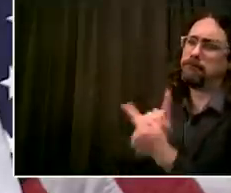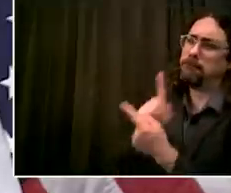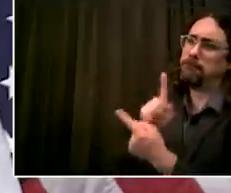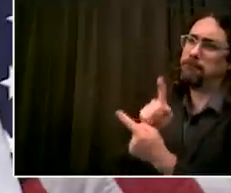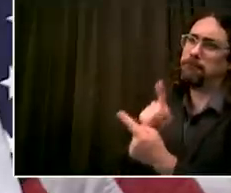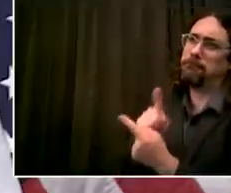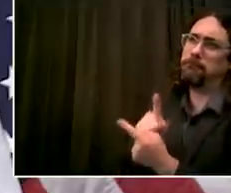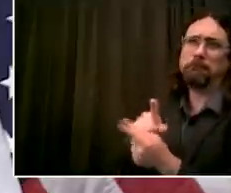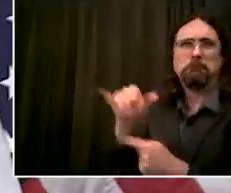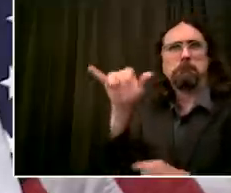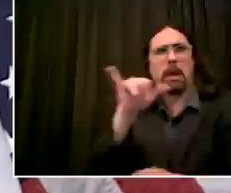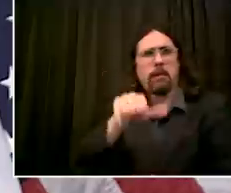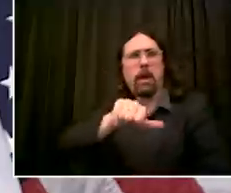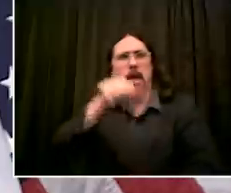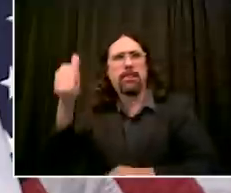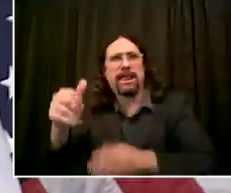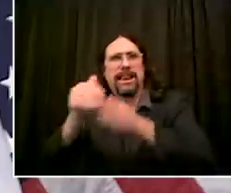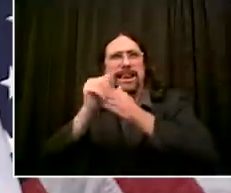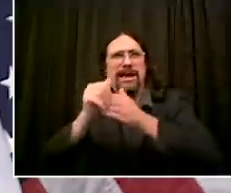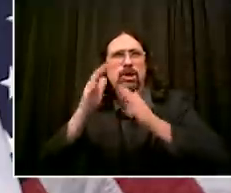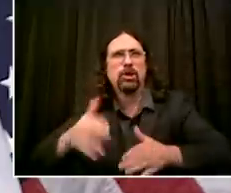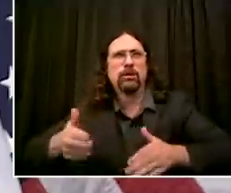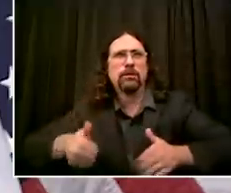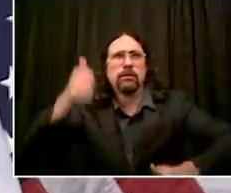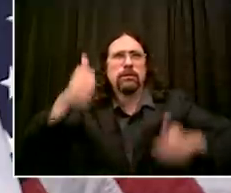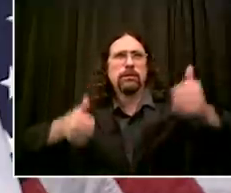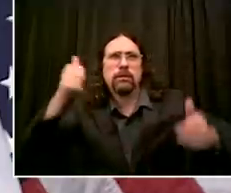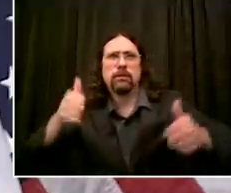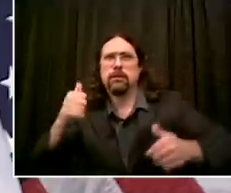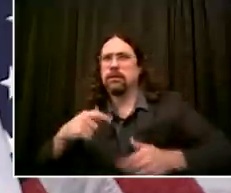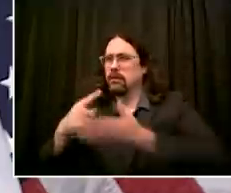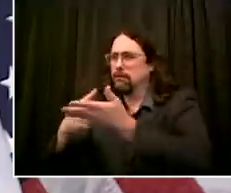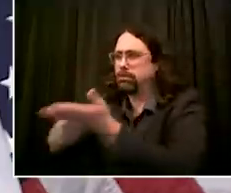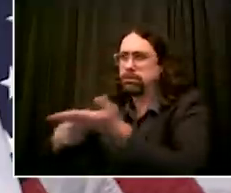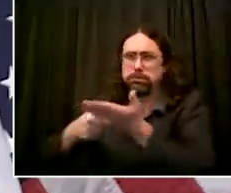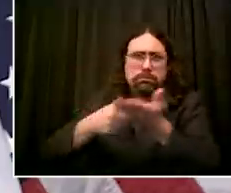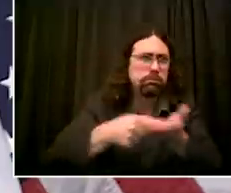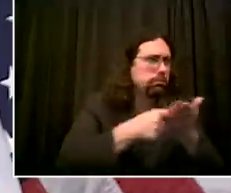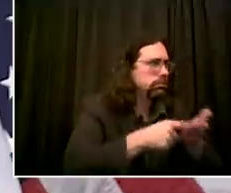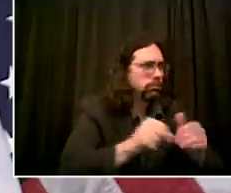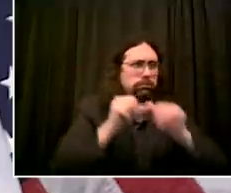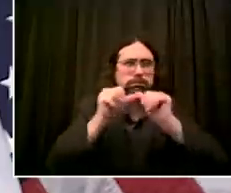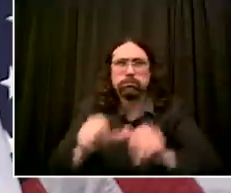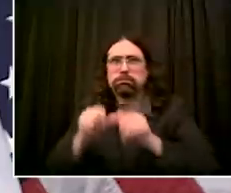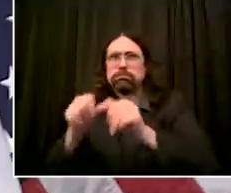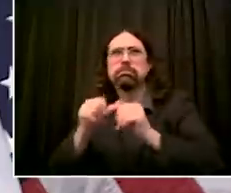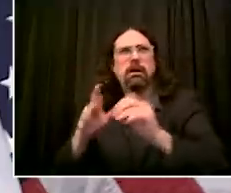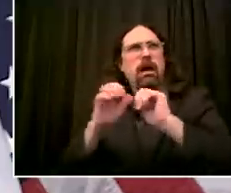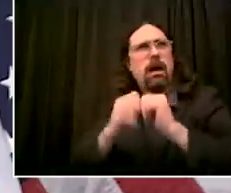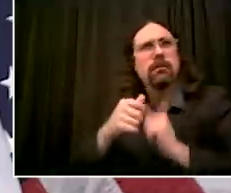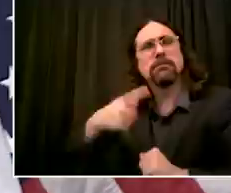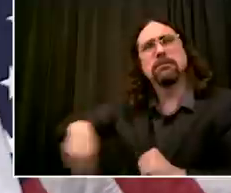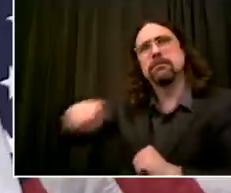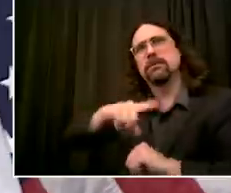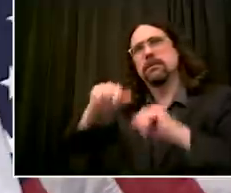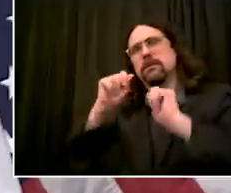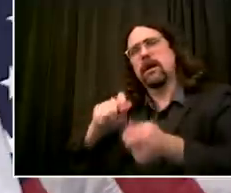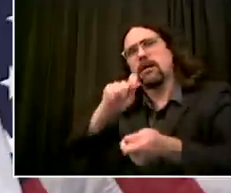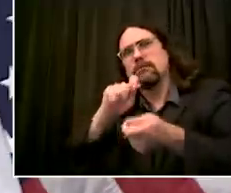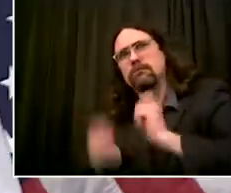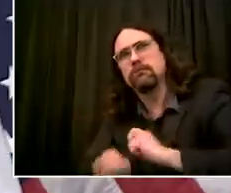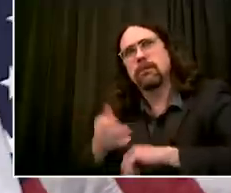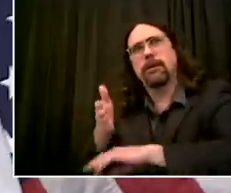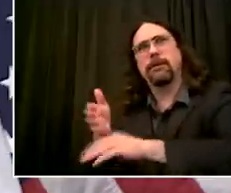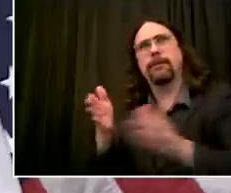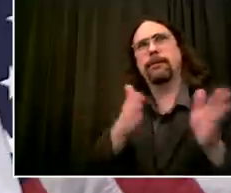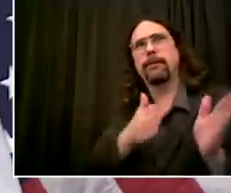I'm confident that as we gain more information, more intelligence was gathered, more sense of the specifics that you referred to at the beginning of your question, that we saw the pattern of